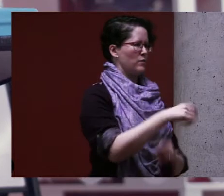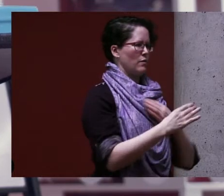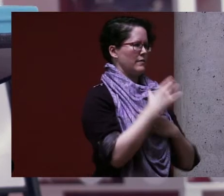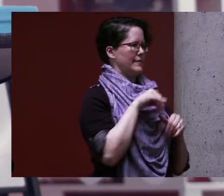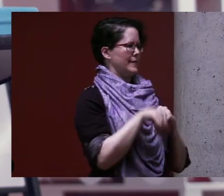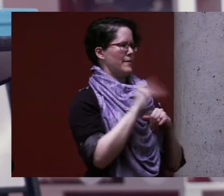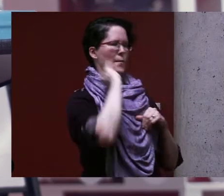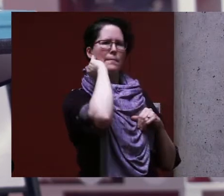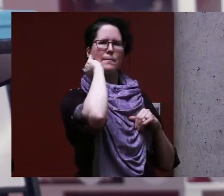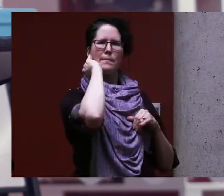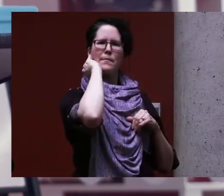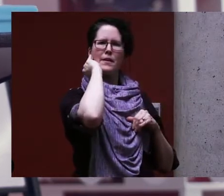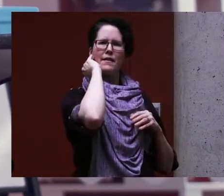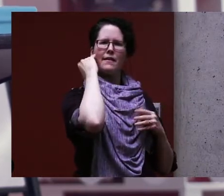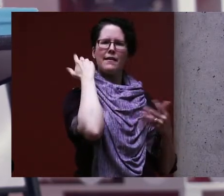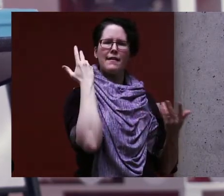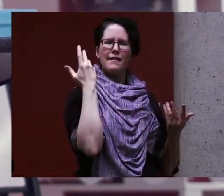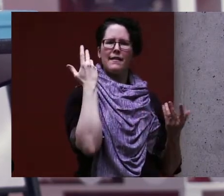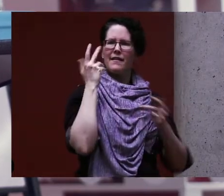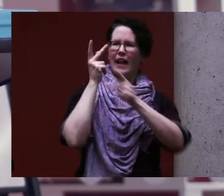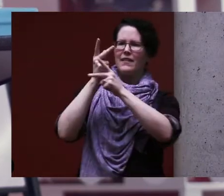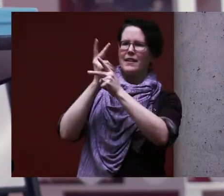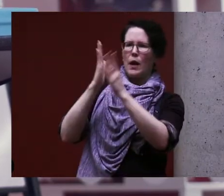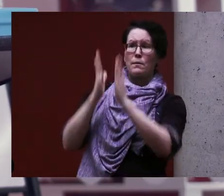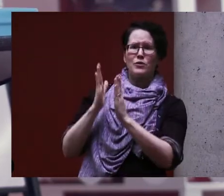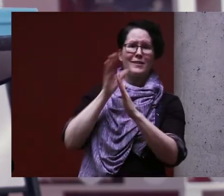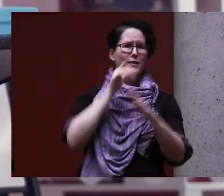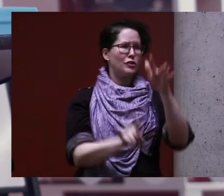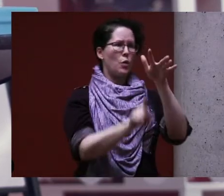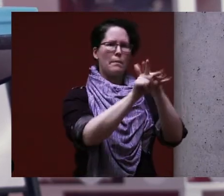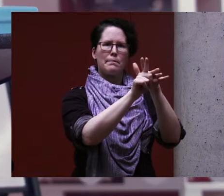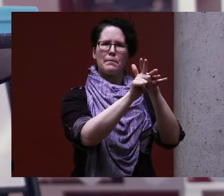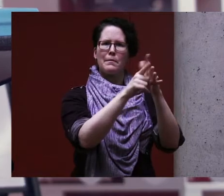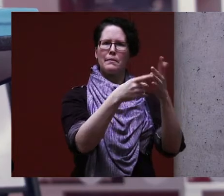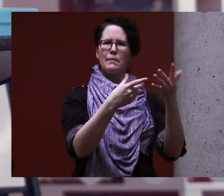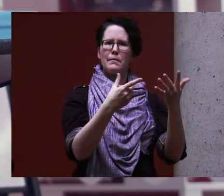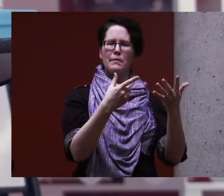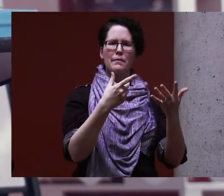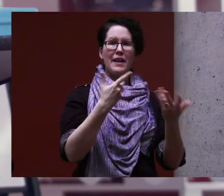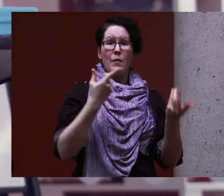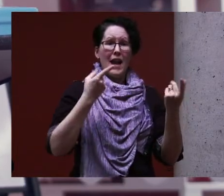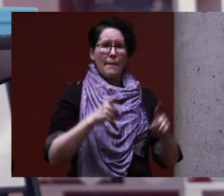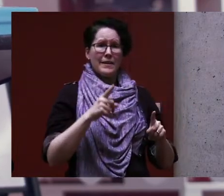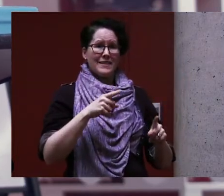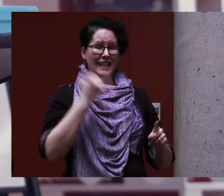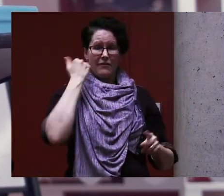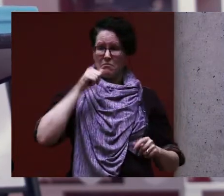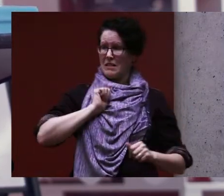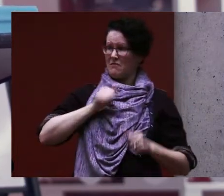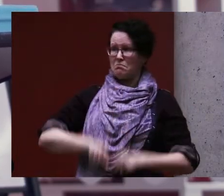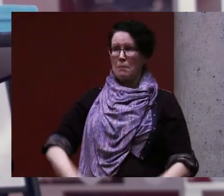if Vicki's caregivers do not show up and she wets herself,